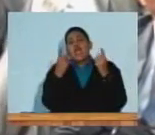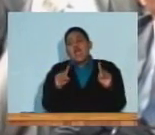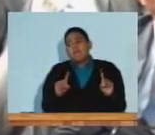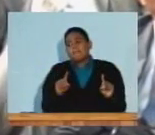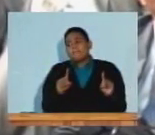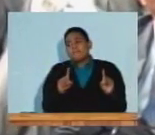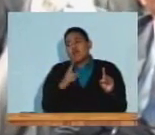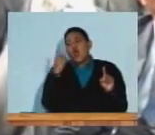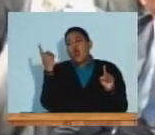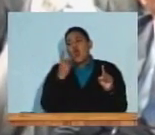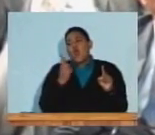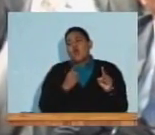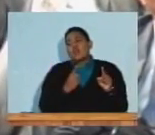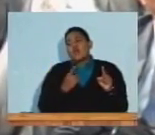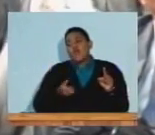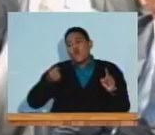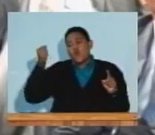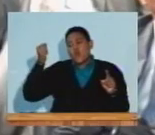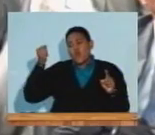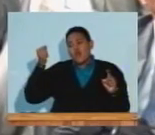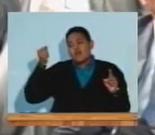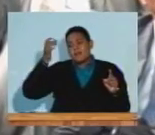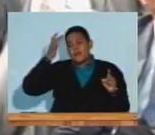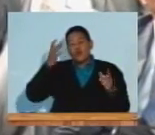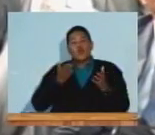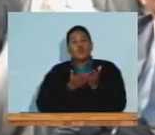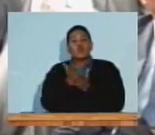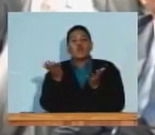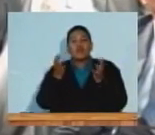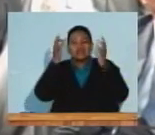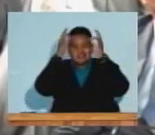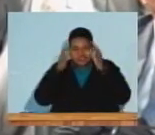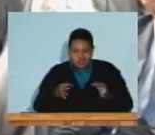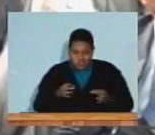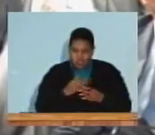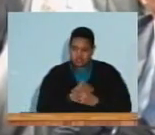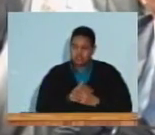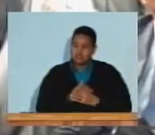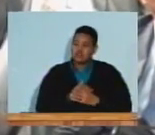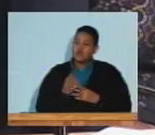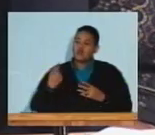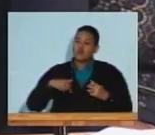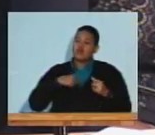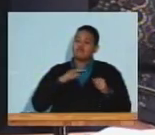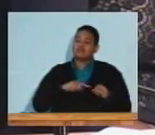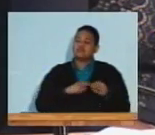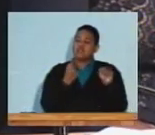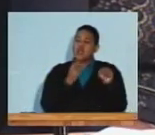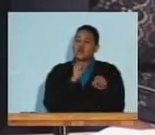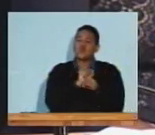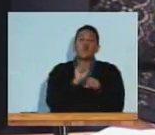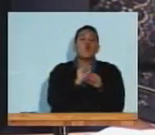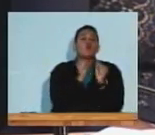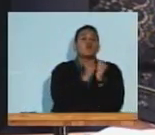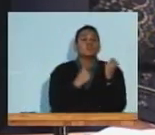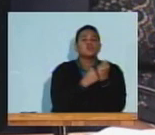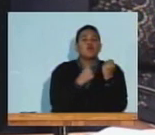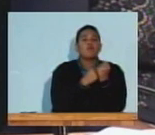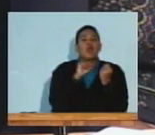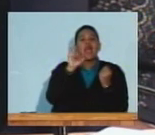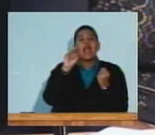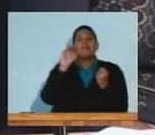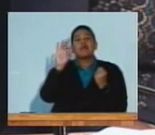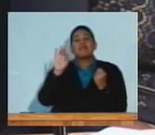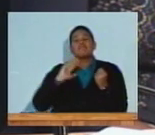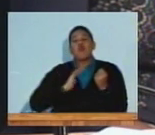are only being held up by decisions. We have started work with the support of the IMF